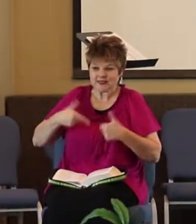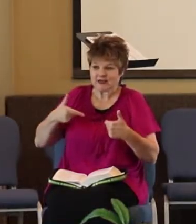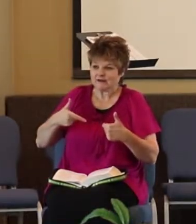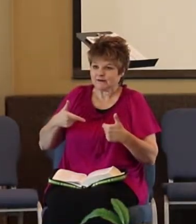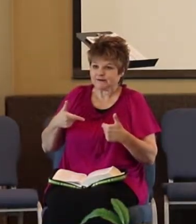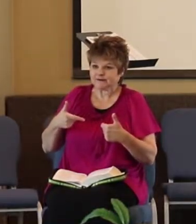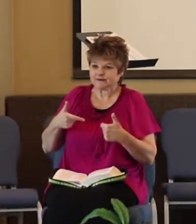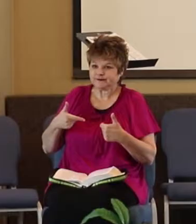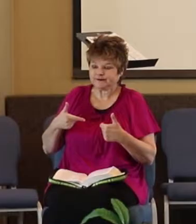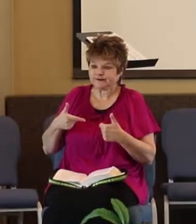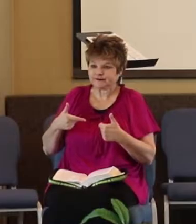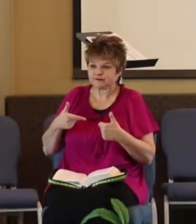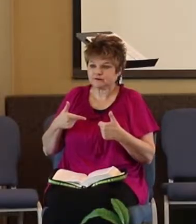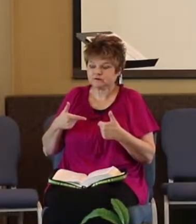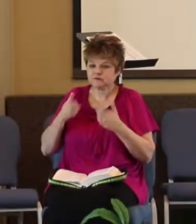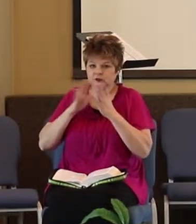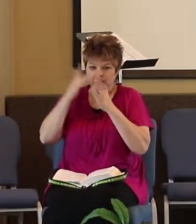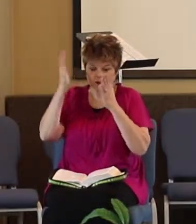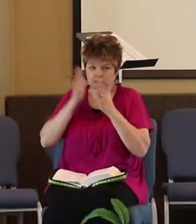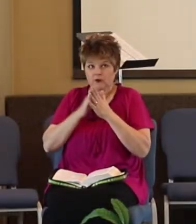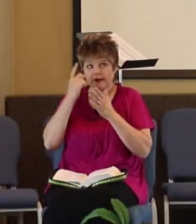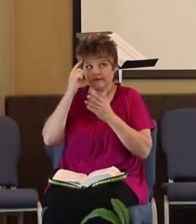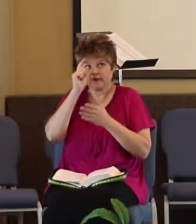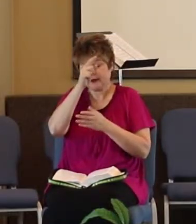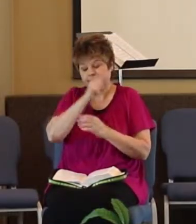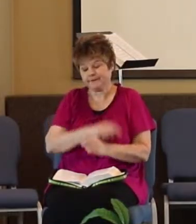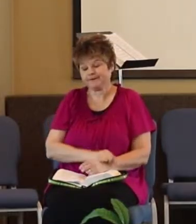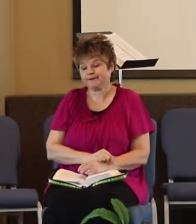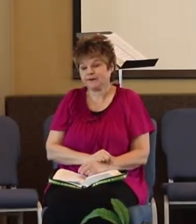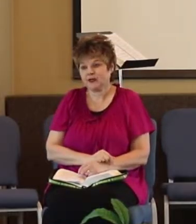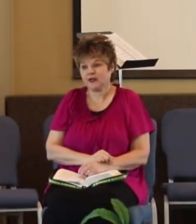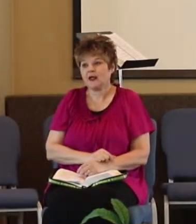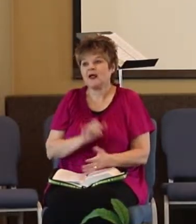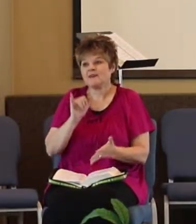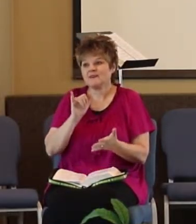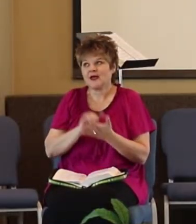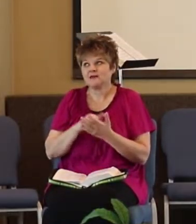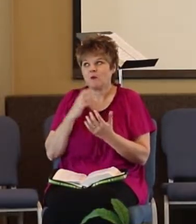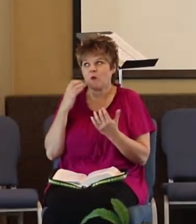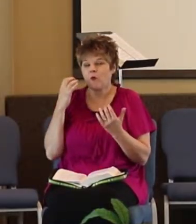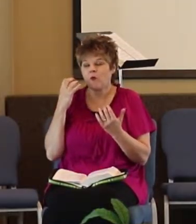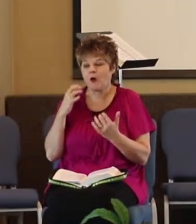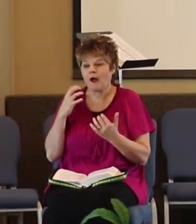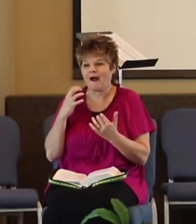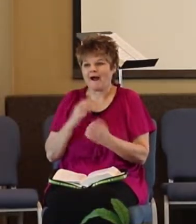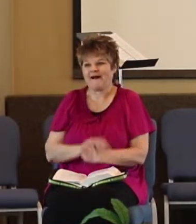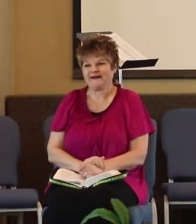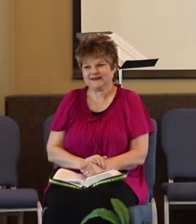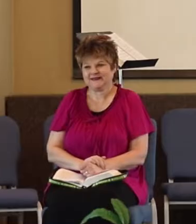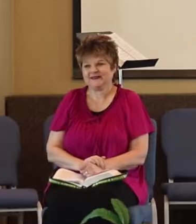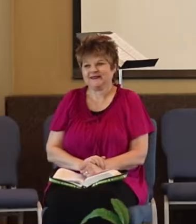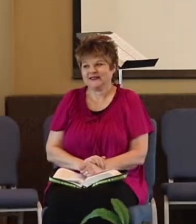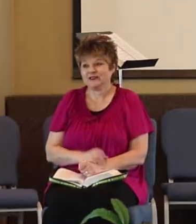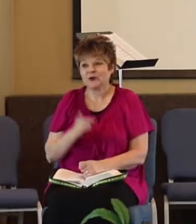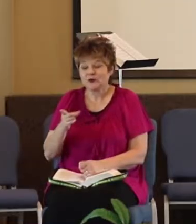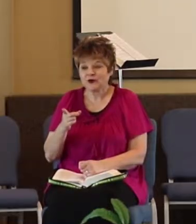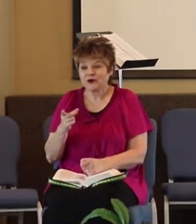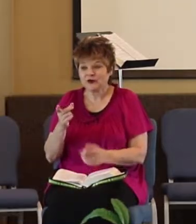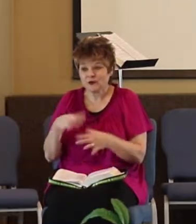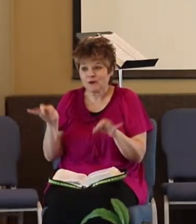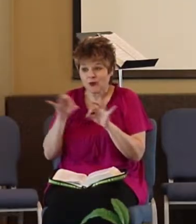live a life of glory for me. Folks, that's awesome. So do you